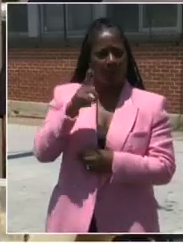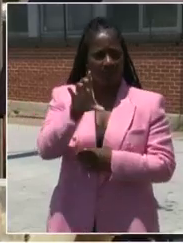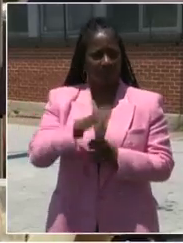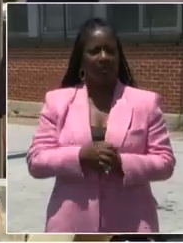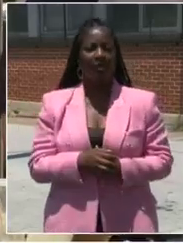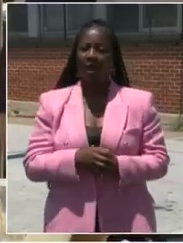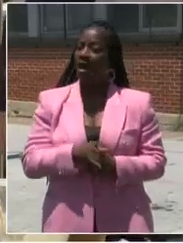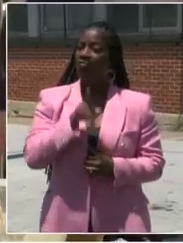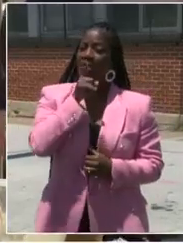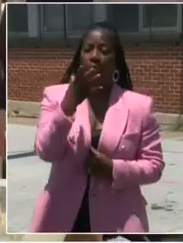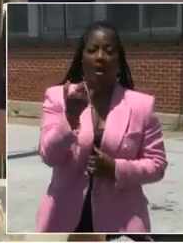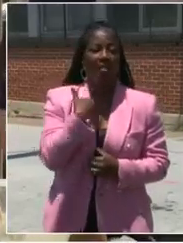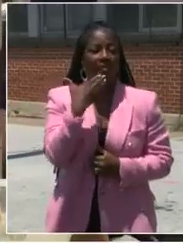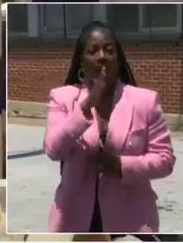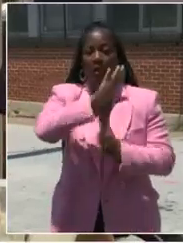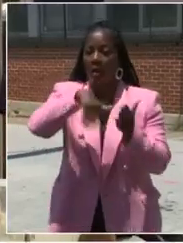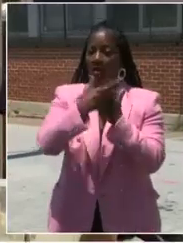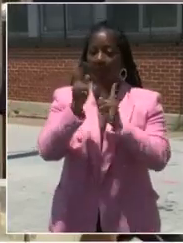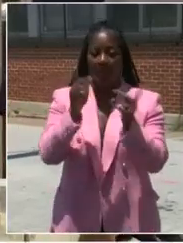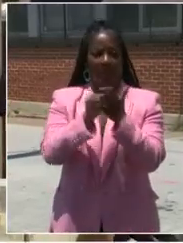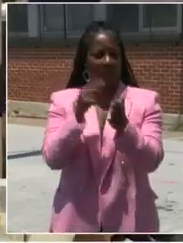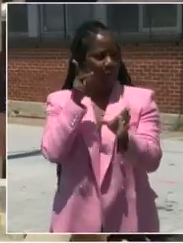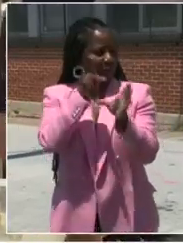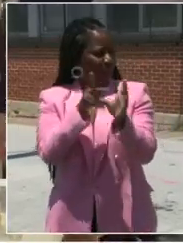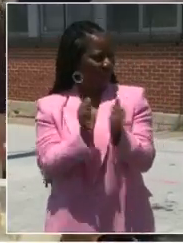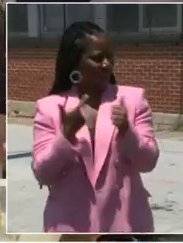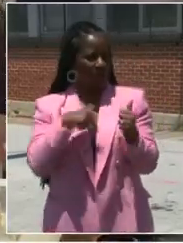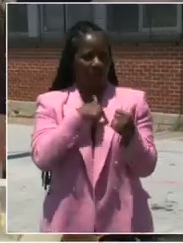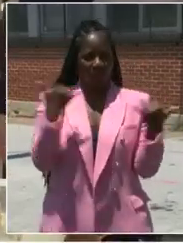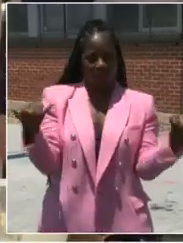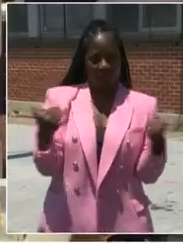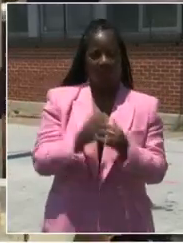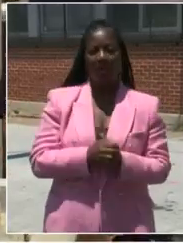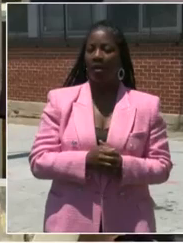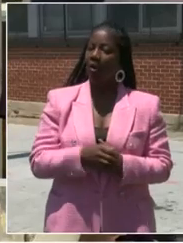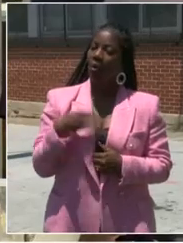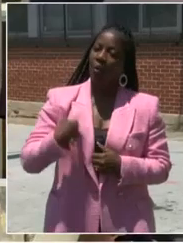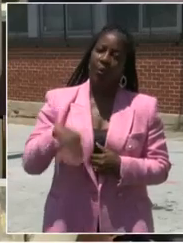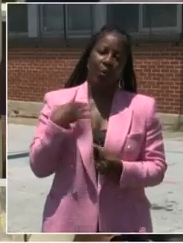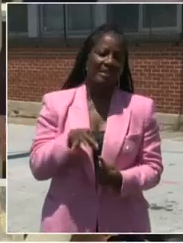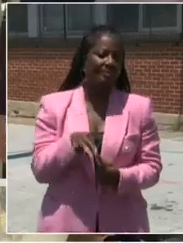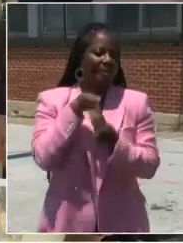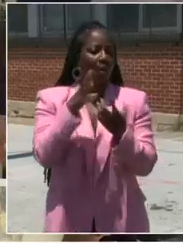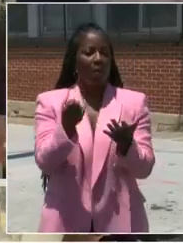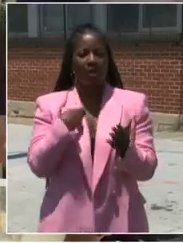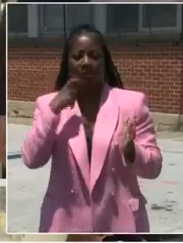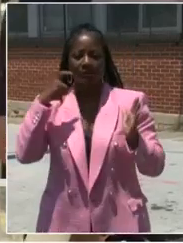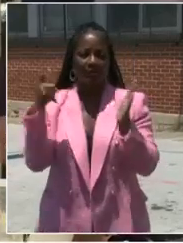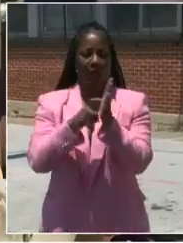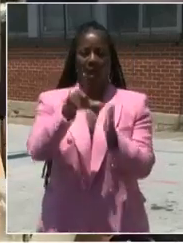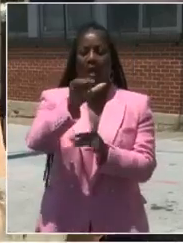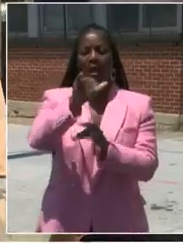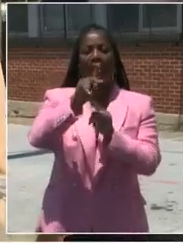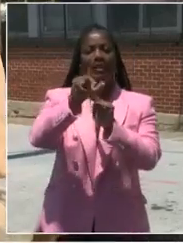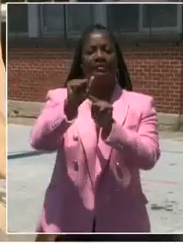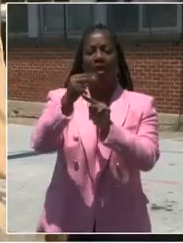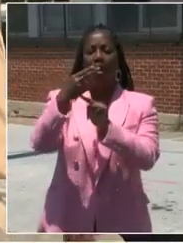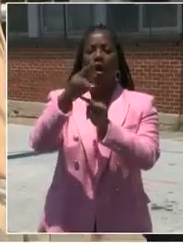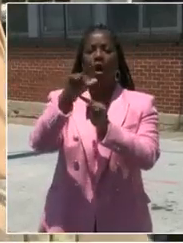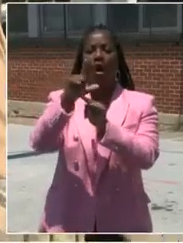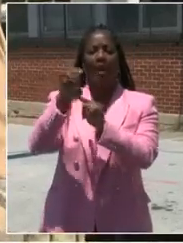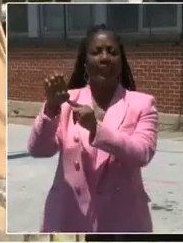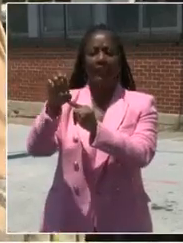all of the people who are participating today. I especially want to acknowledge Linda Harley Harper, who is